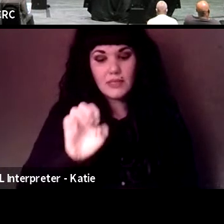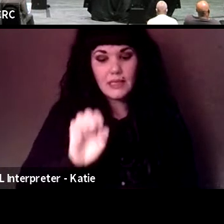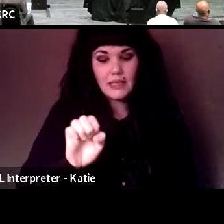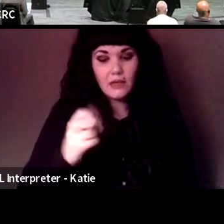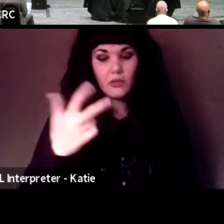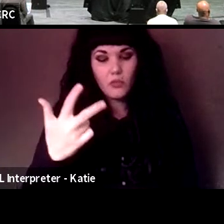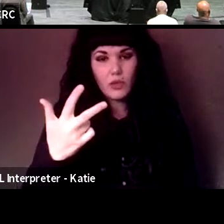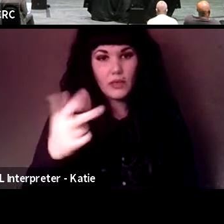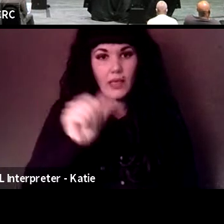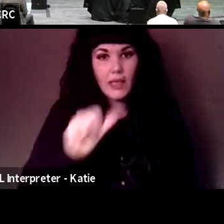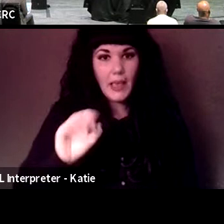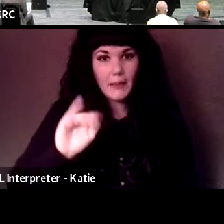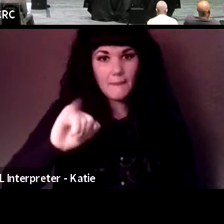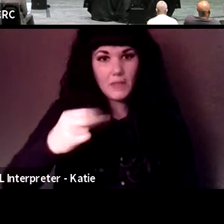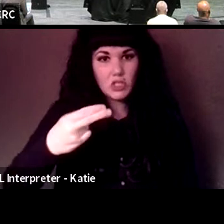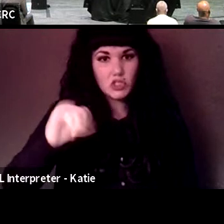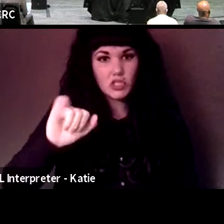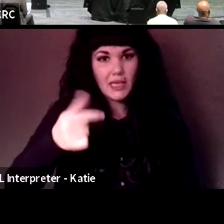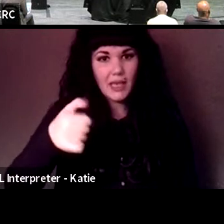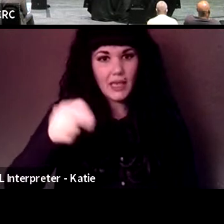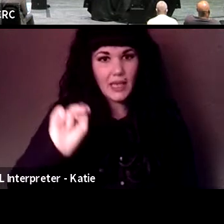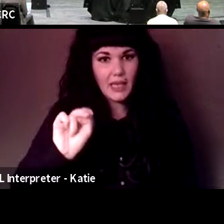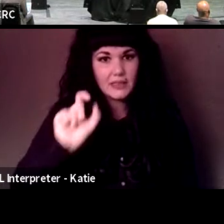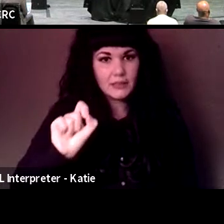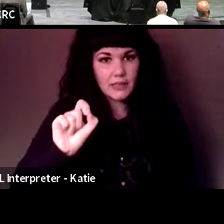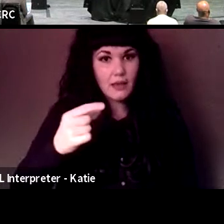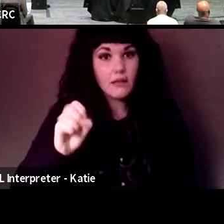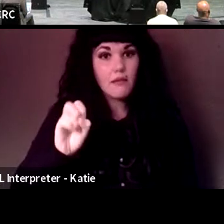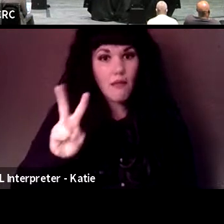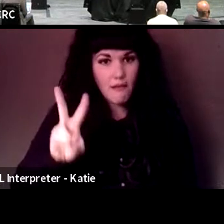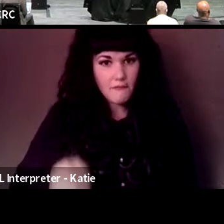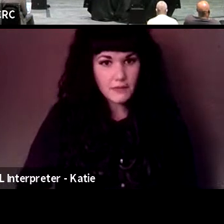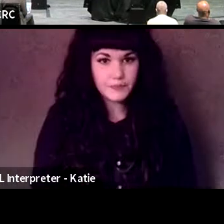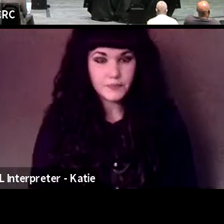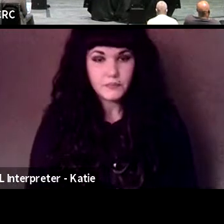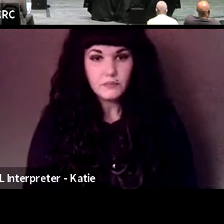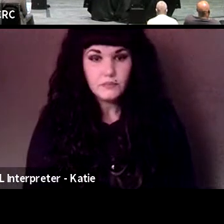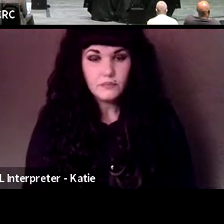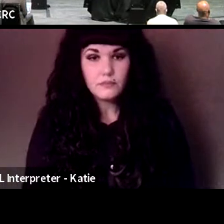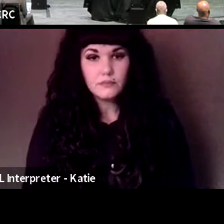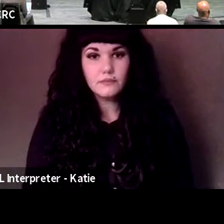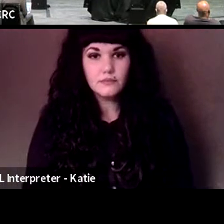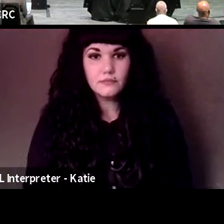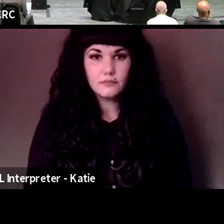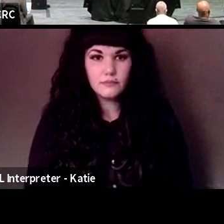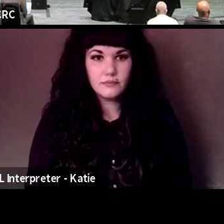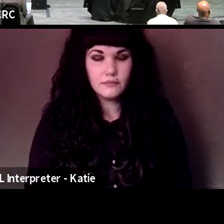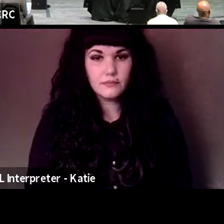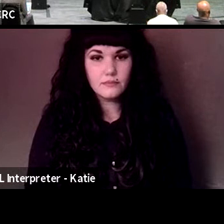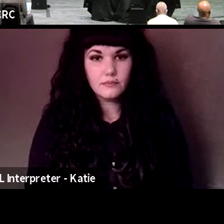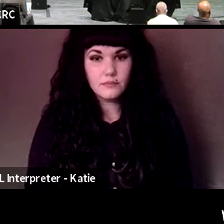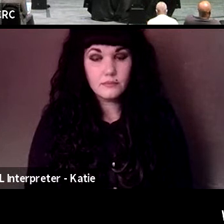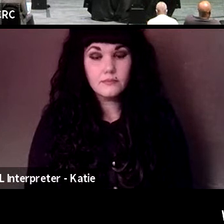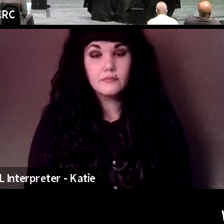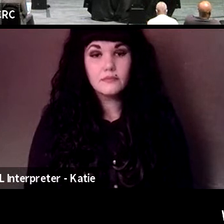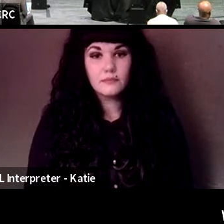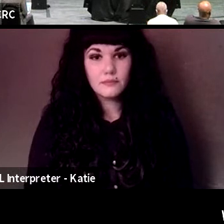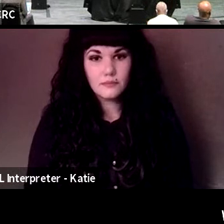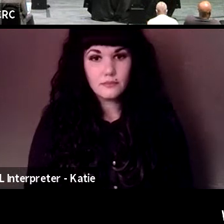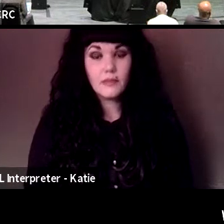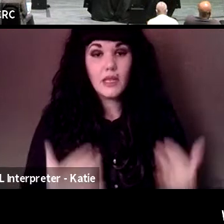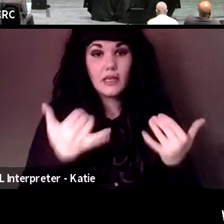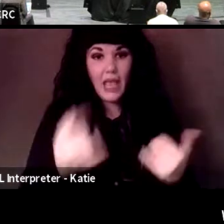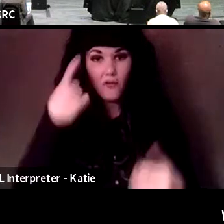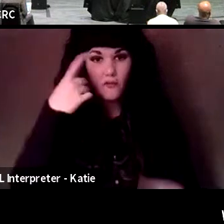woodse3@michigan.gov. For the purposes of the public watching and the public record, I will turn to Department of State staff to take note